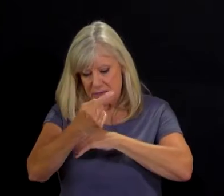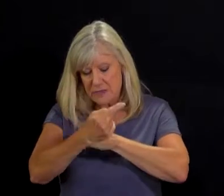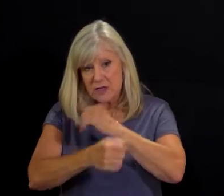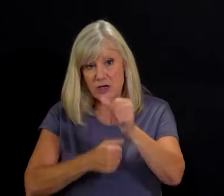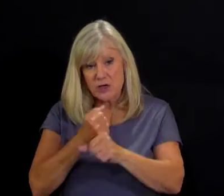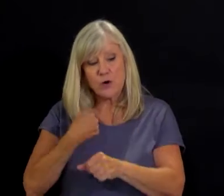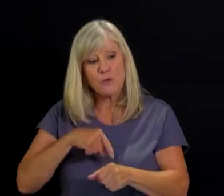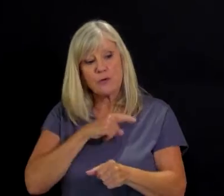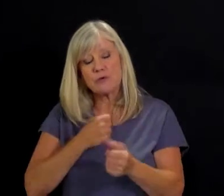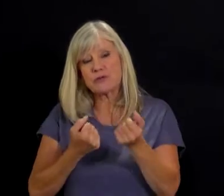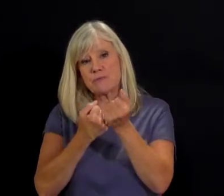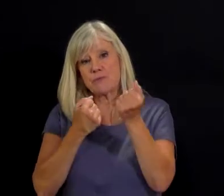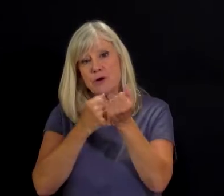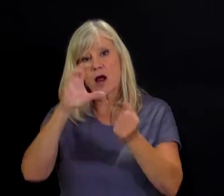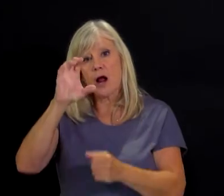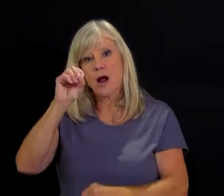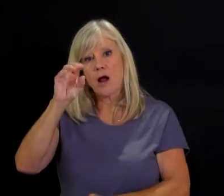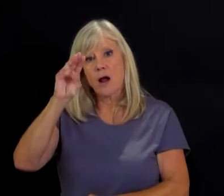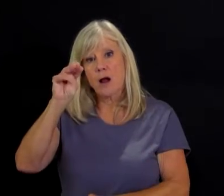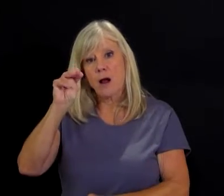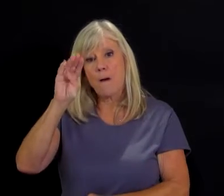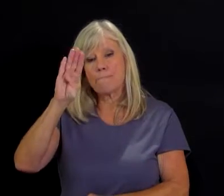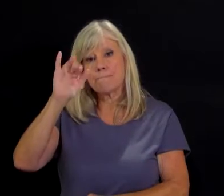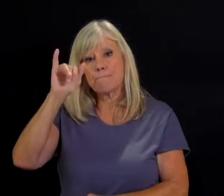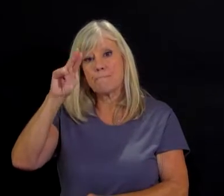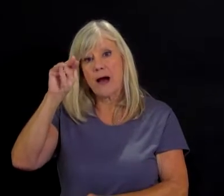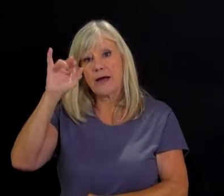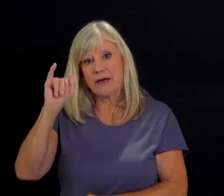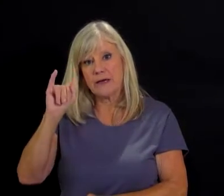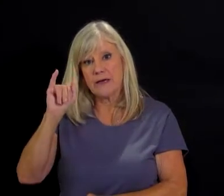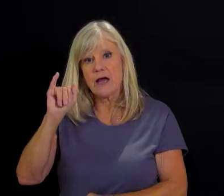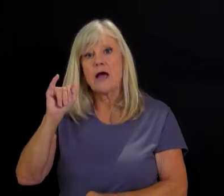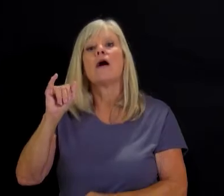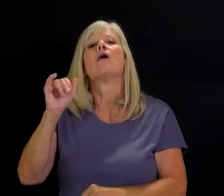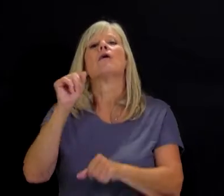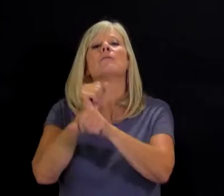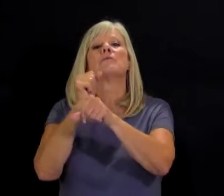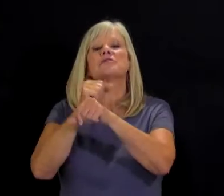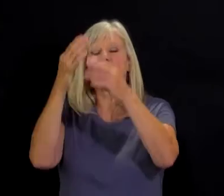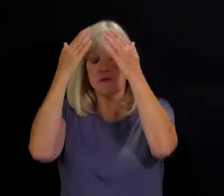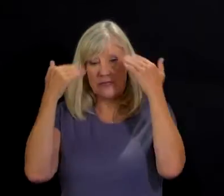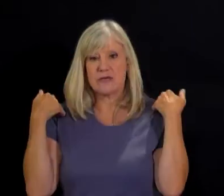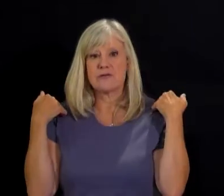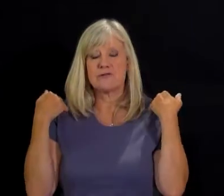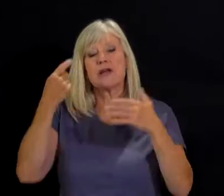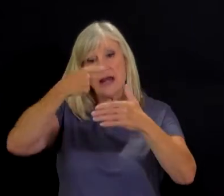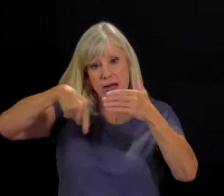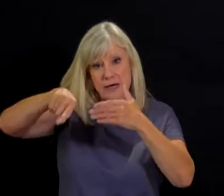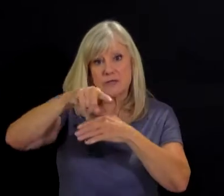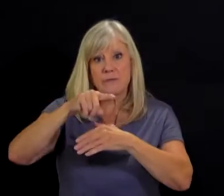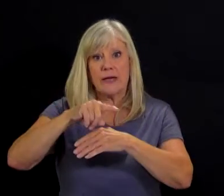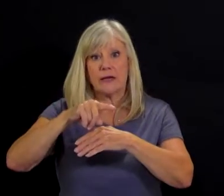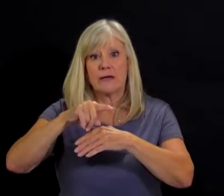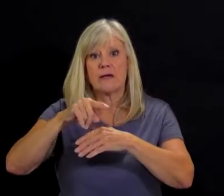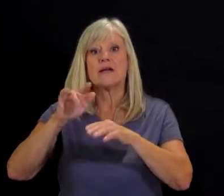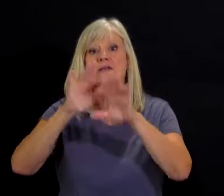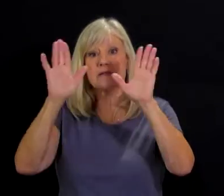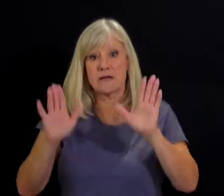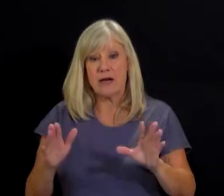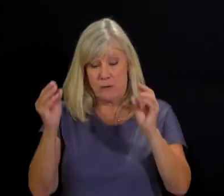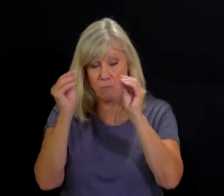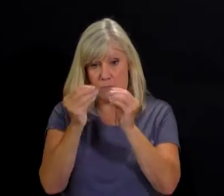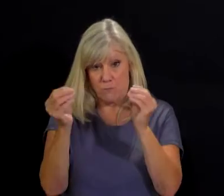Sisters with a special collection on August 29th, next Sunday. More information about their mission can be found in the